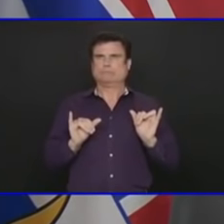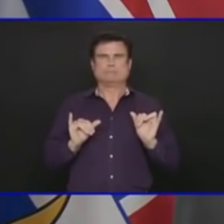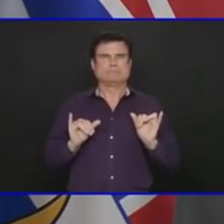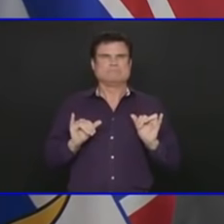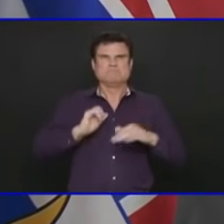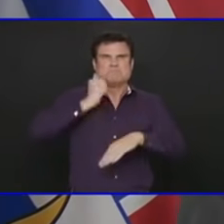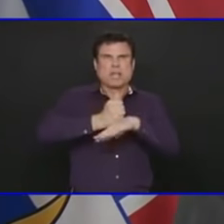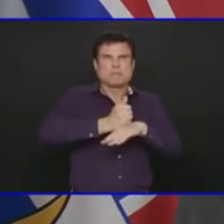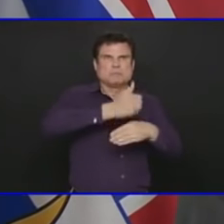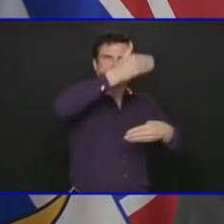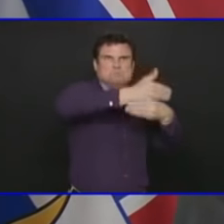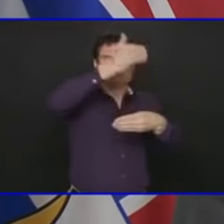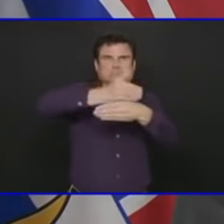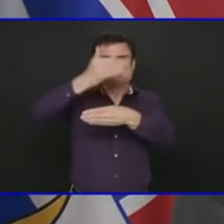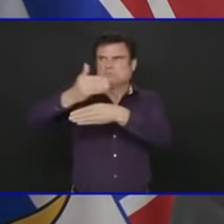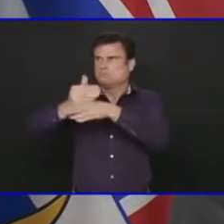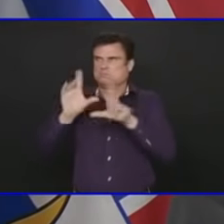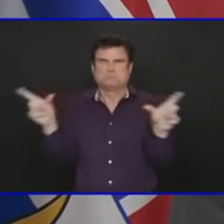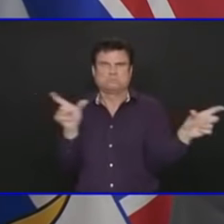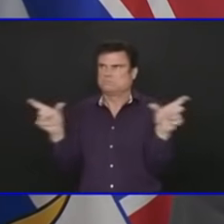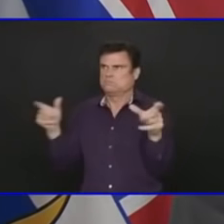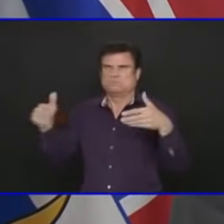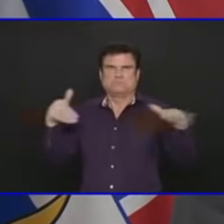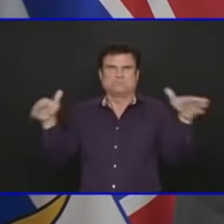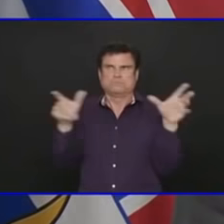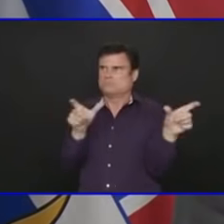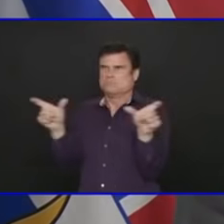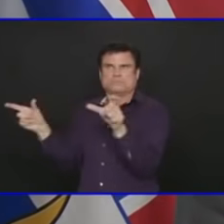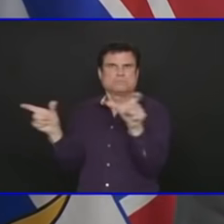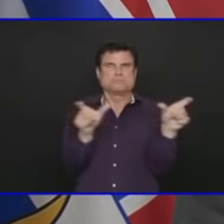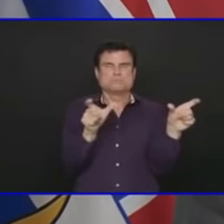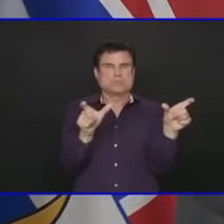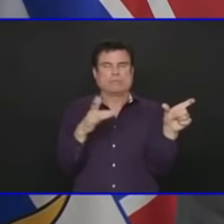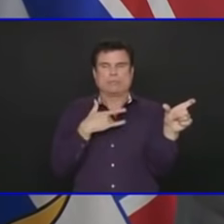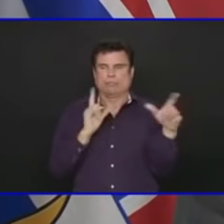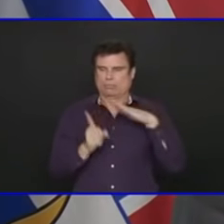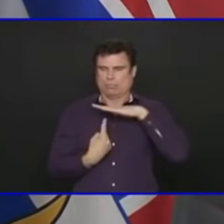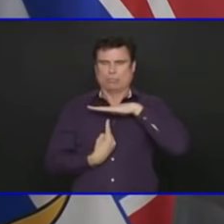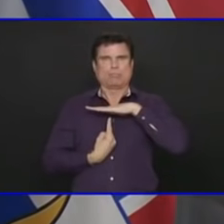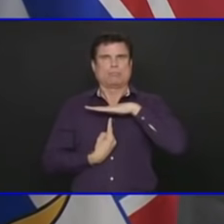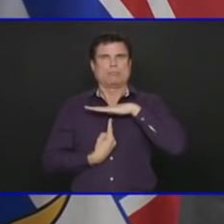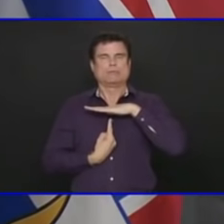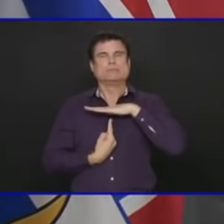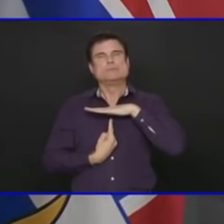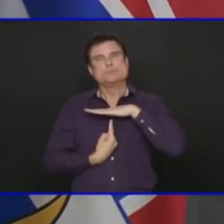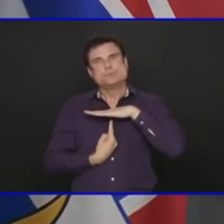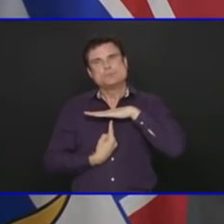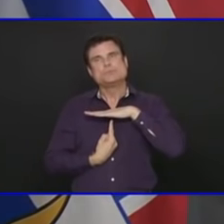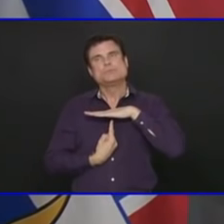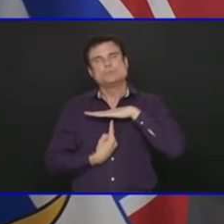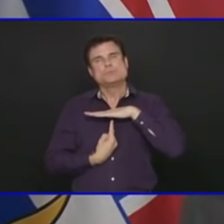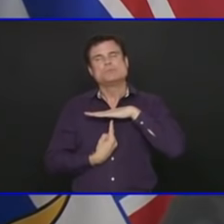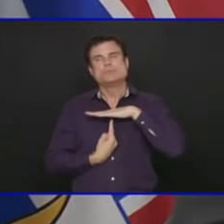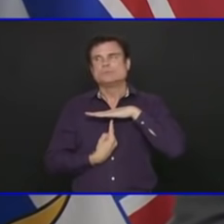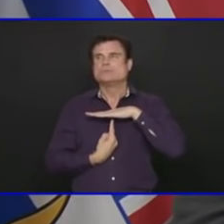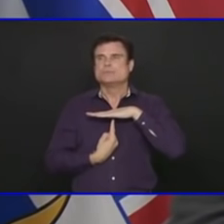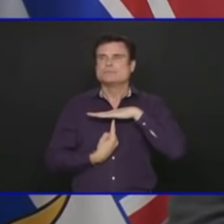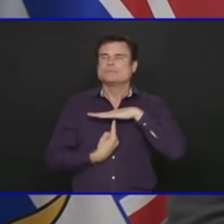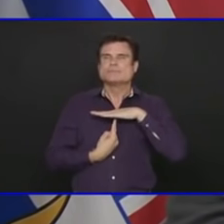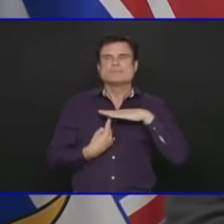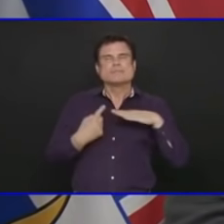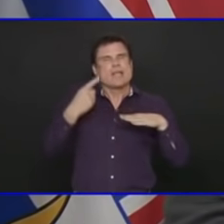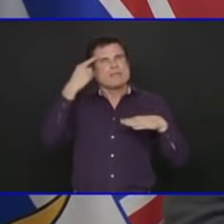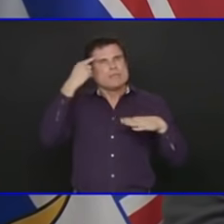as a province, all of us were thoughtful and careful in taking the actions we've taken, basing our decisions on science when we began to put